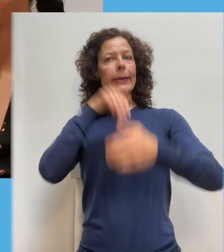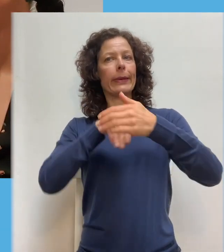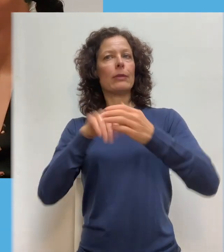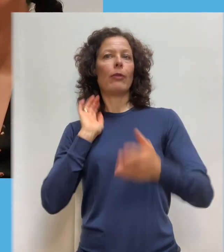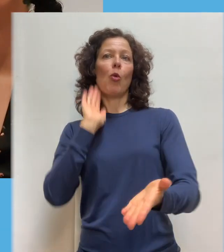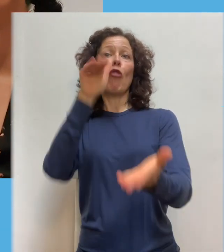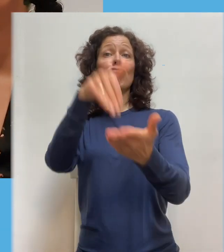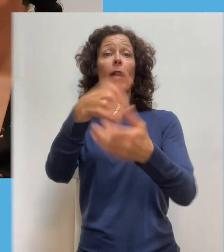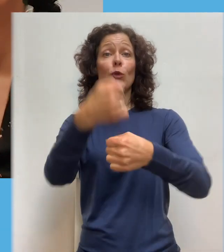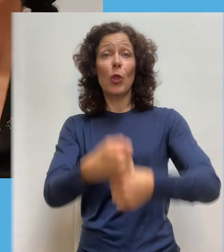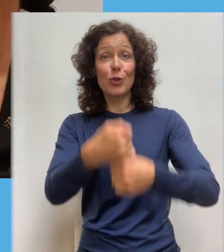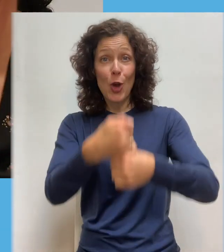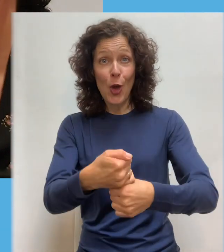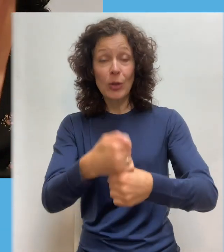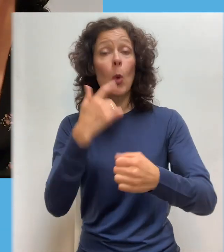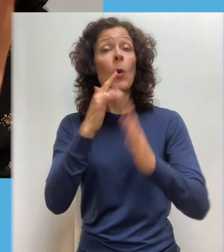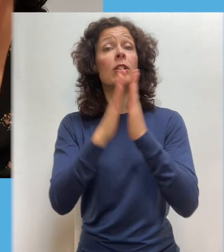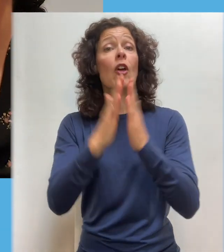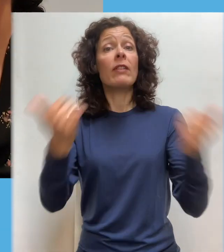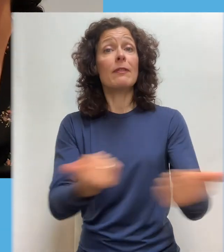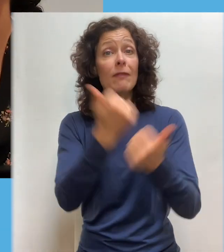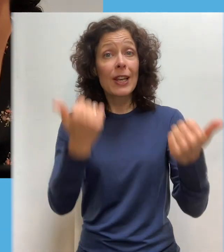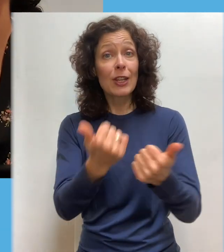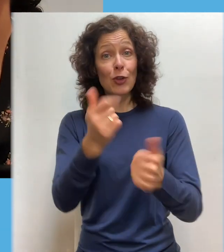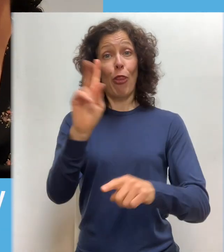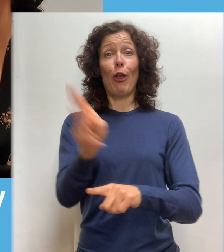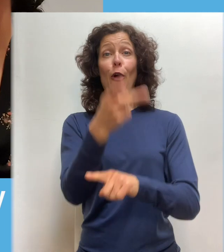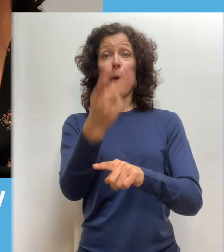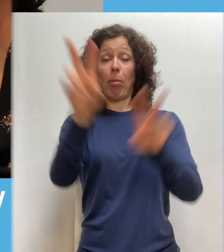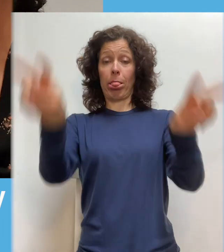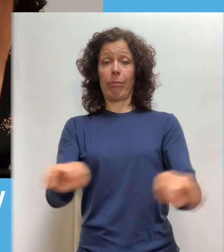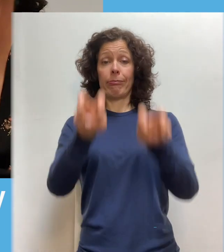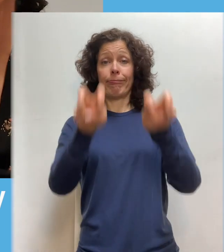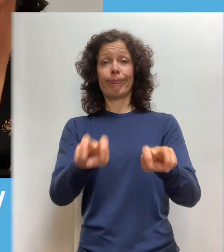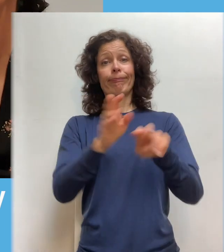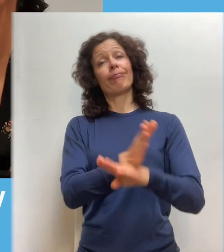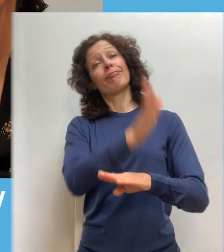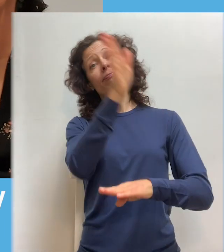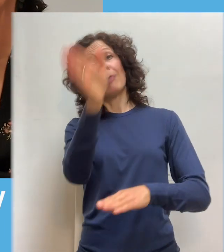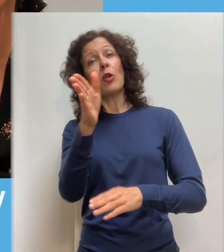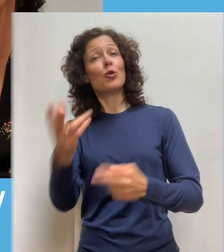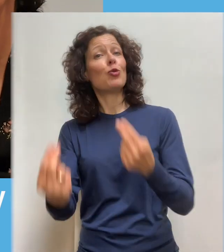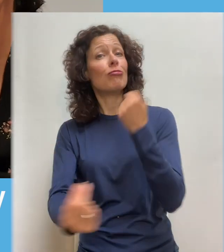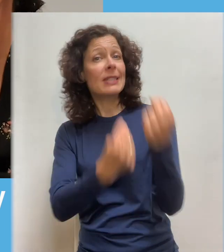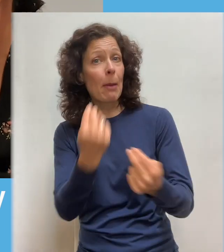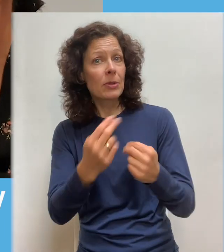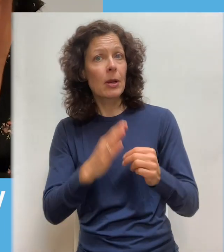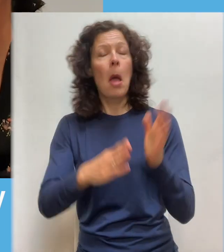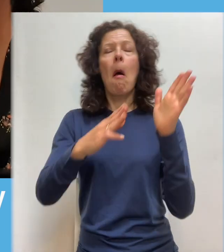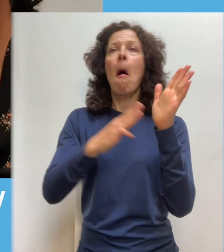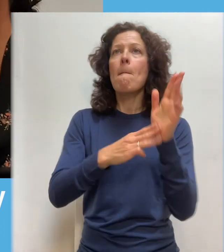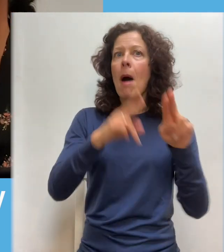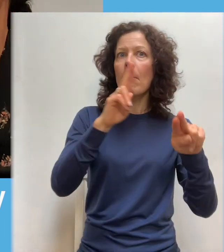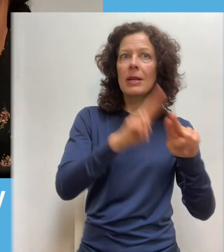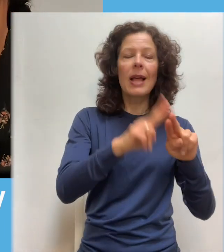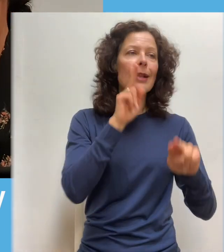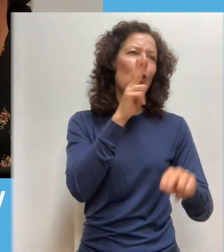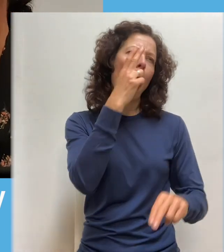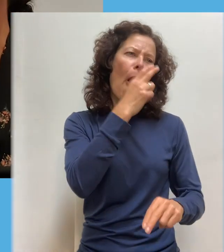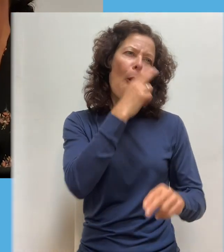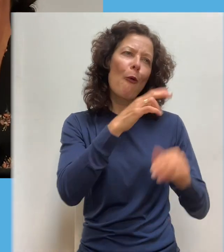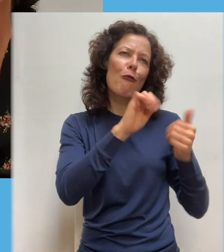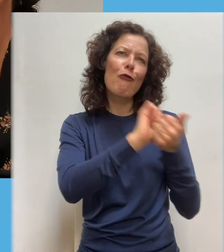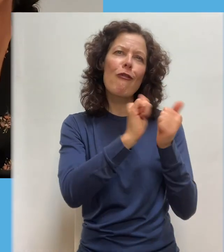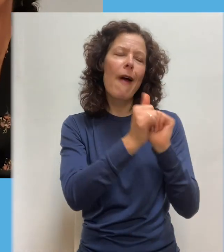newlyweds traveled to the reception together. Mam and Dad chatted with family and old friends. "Oh, look,